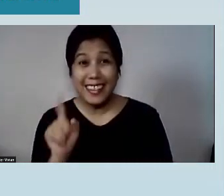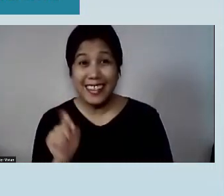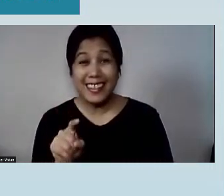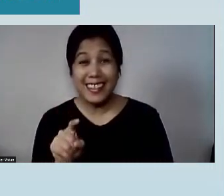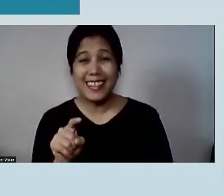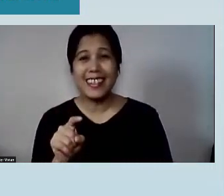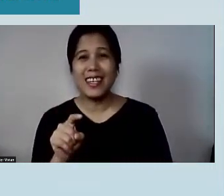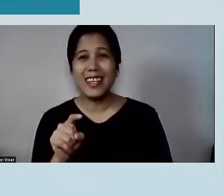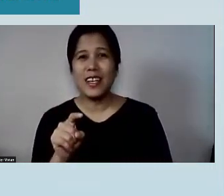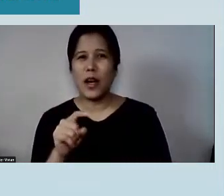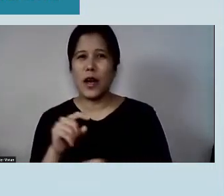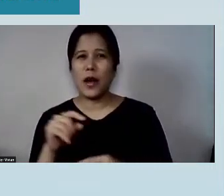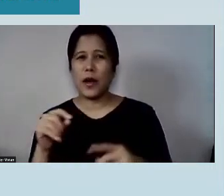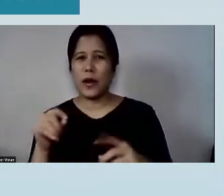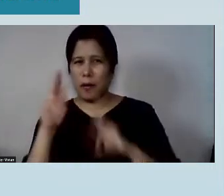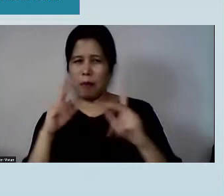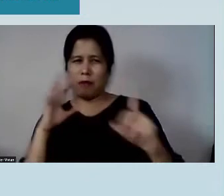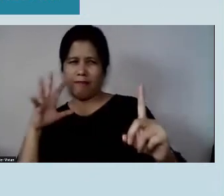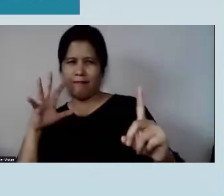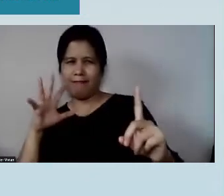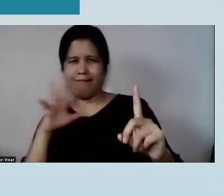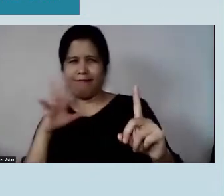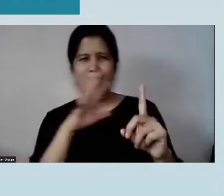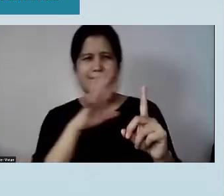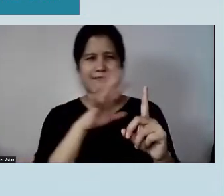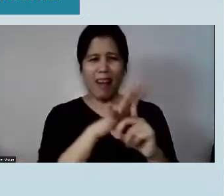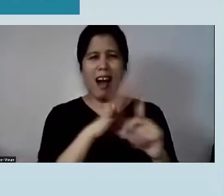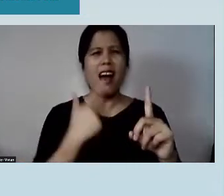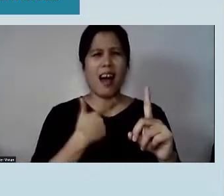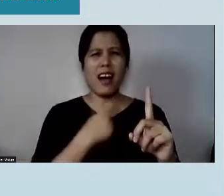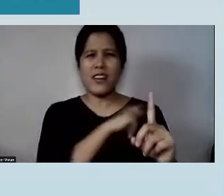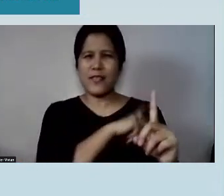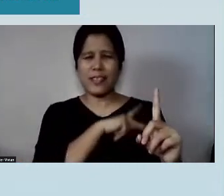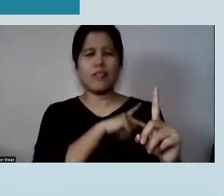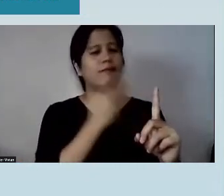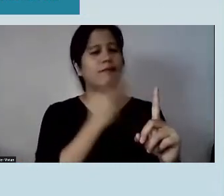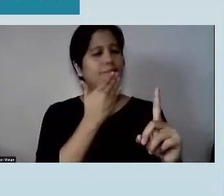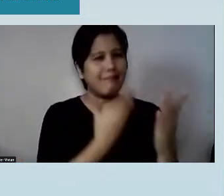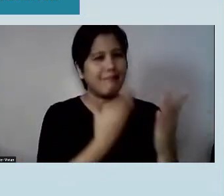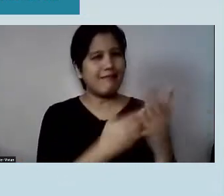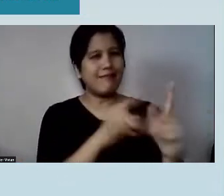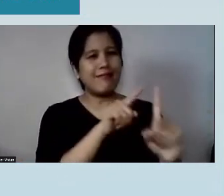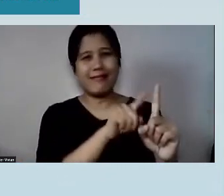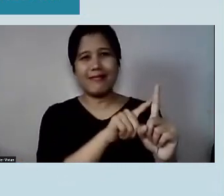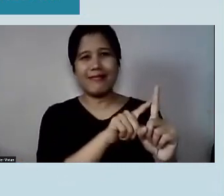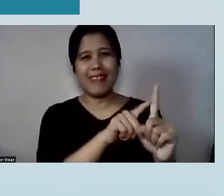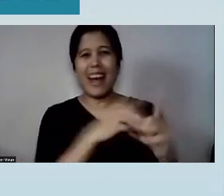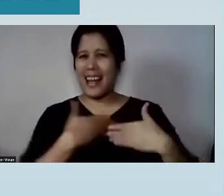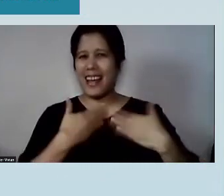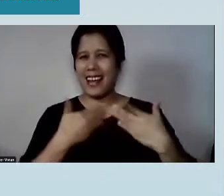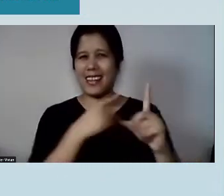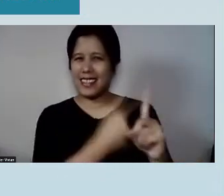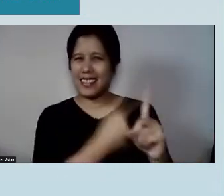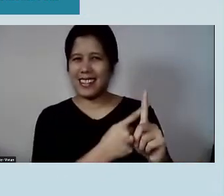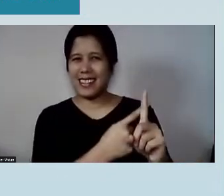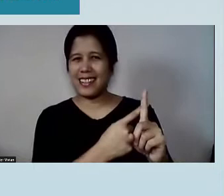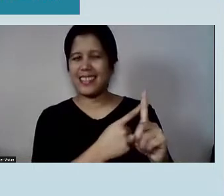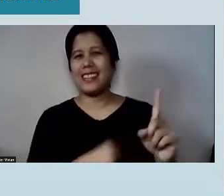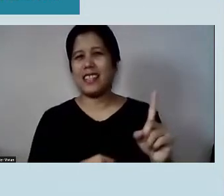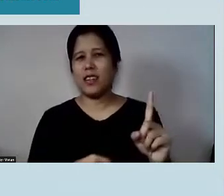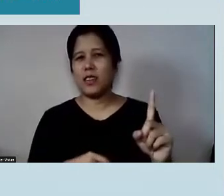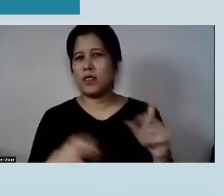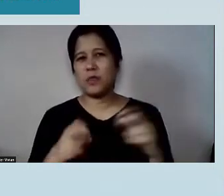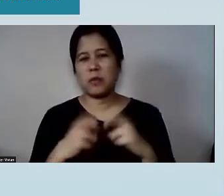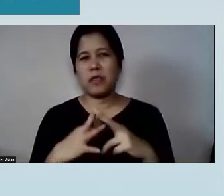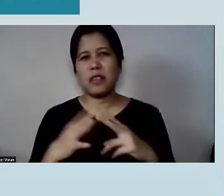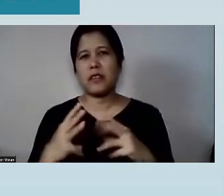drawn to you because of a magnetic personality. Kasi parang sa'yo, happy-go-lucky ka lang for everything. You don't even know